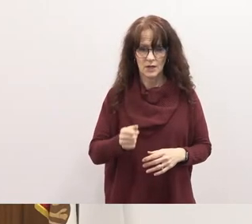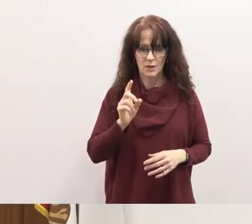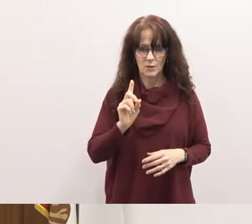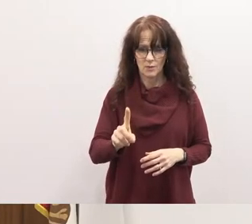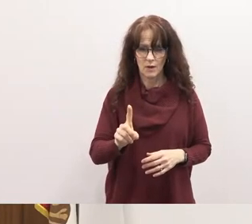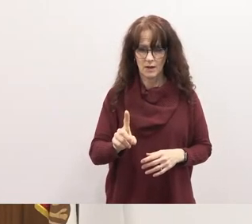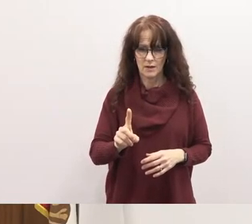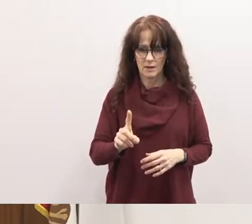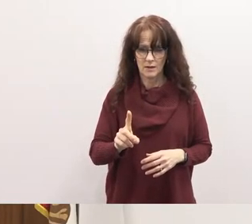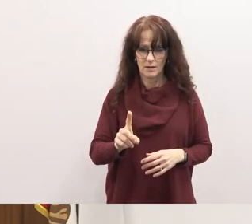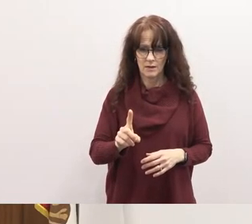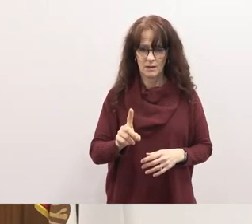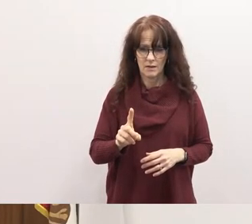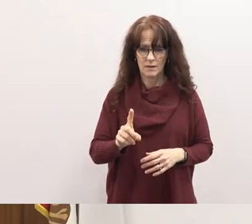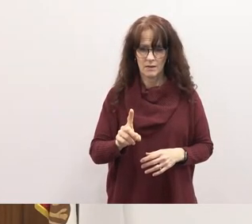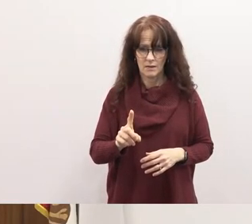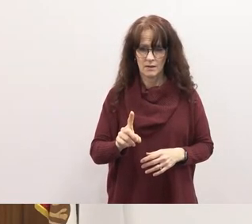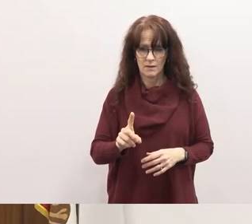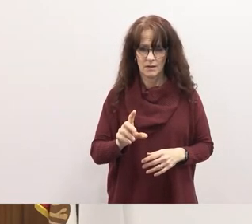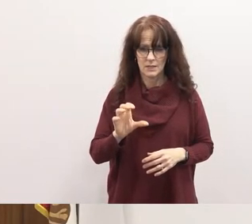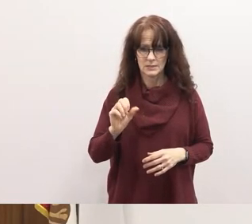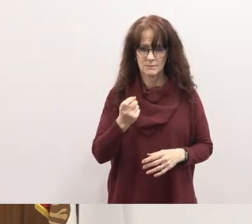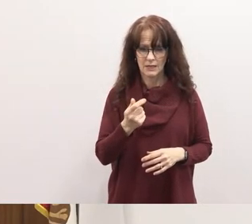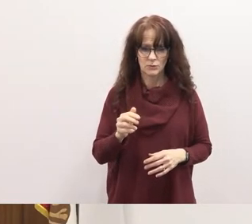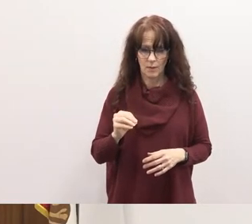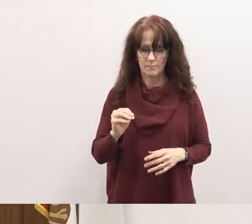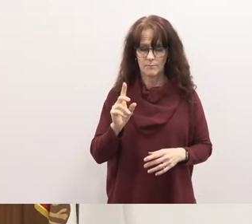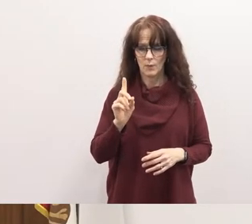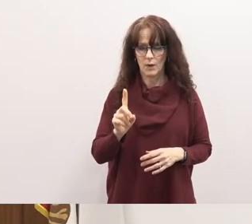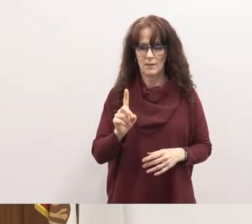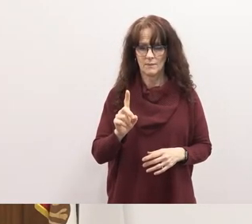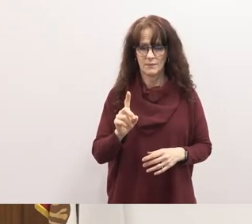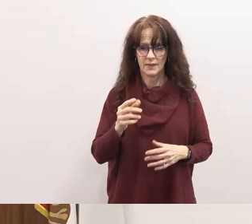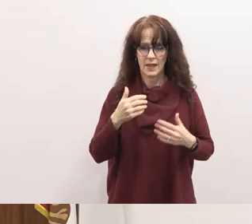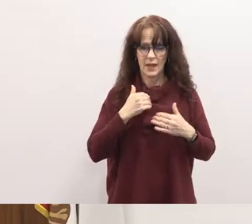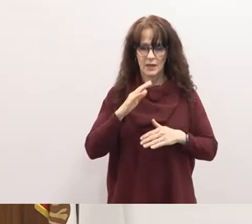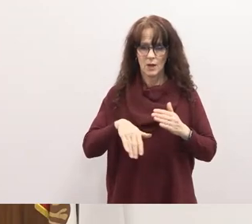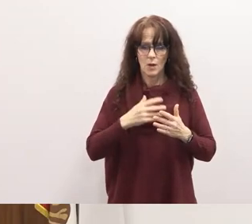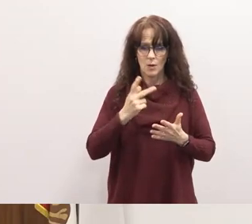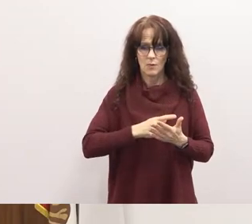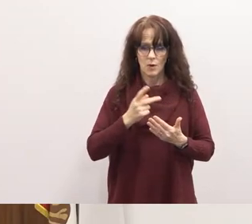which is the Spectrum, they had a whole